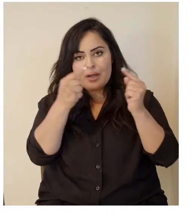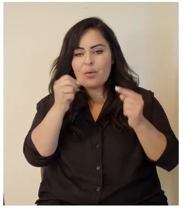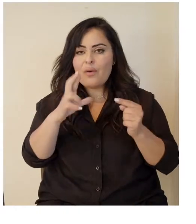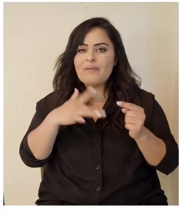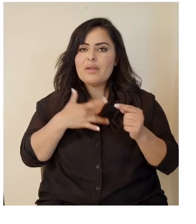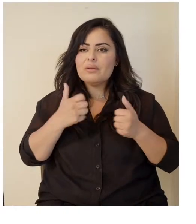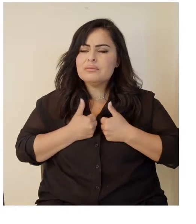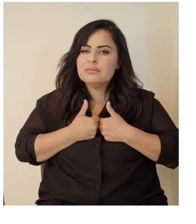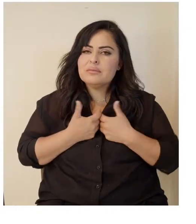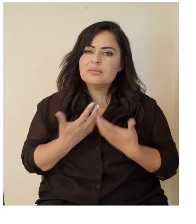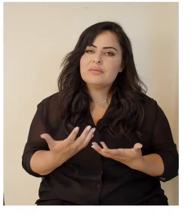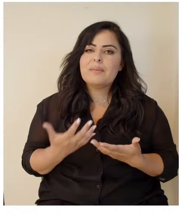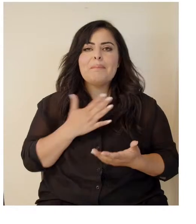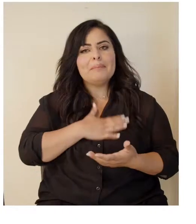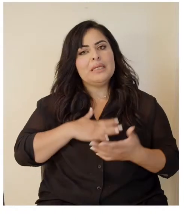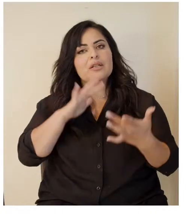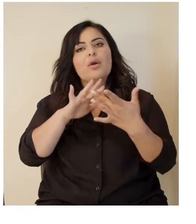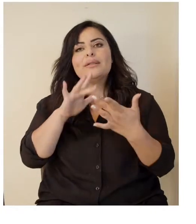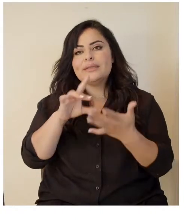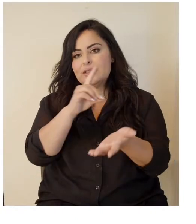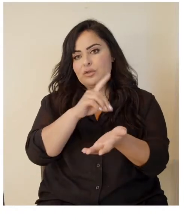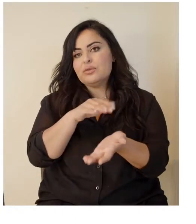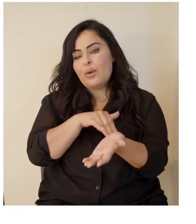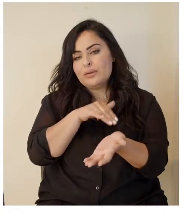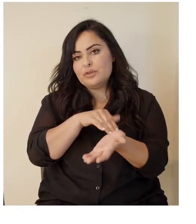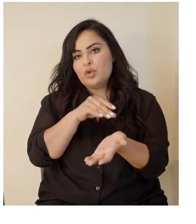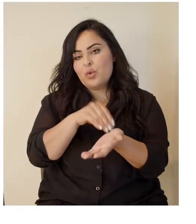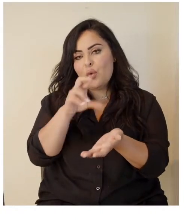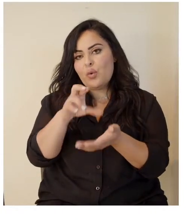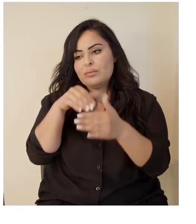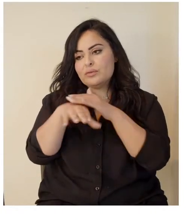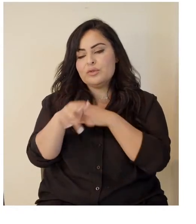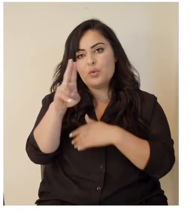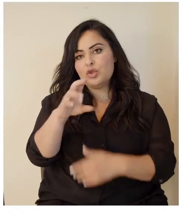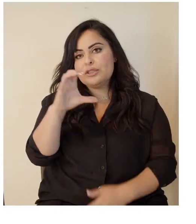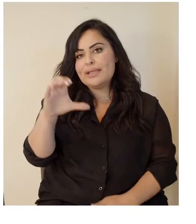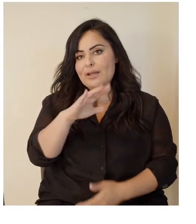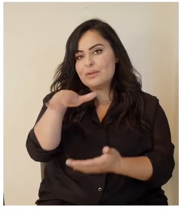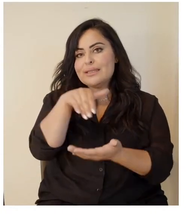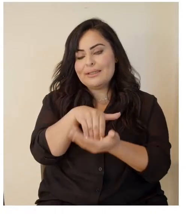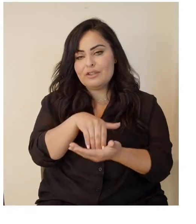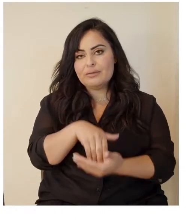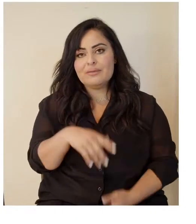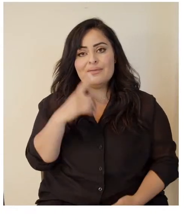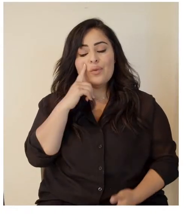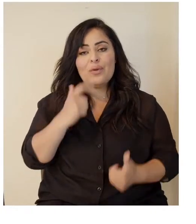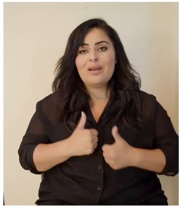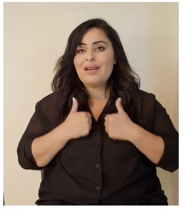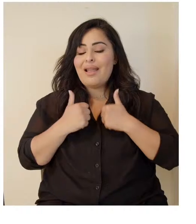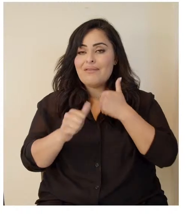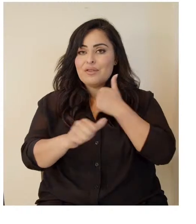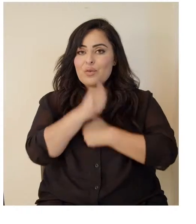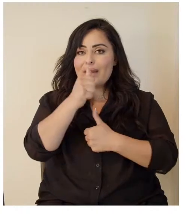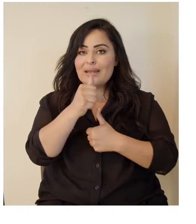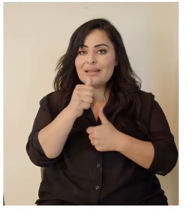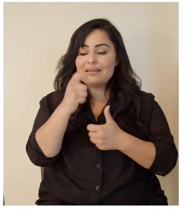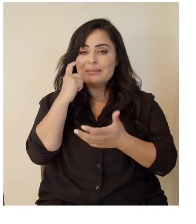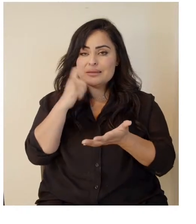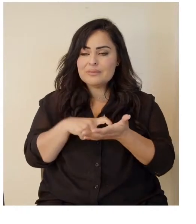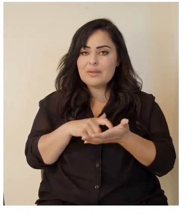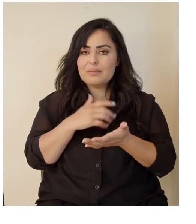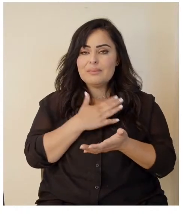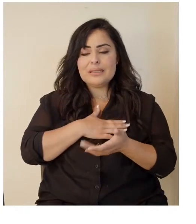fatigued, contact your doctor or seek a healthcare provider at an urgent care center. For life-threatening symptoms, make sure to call